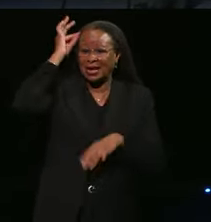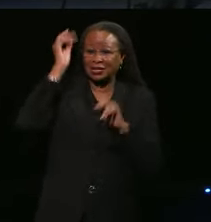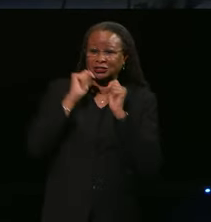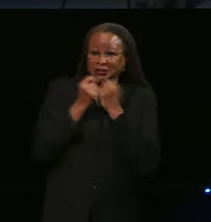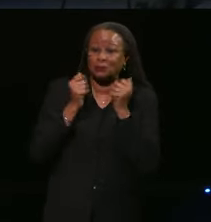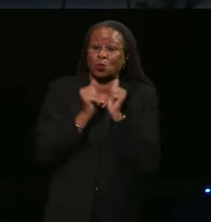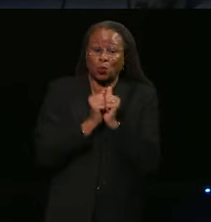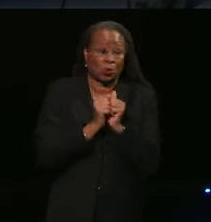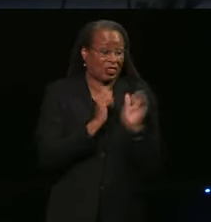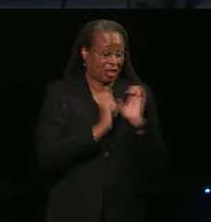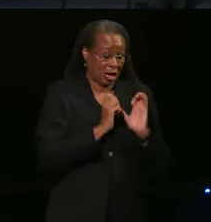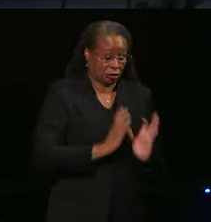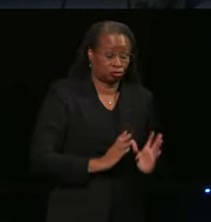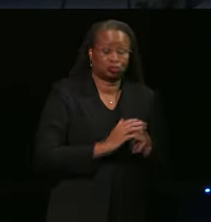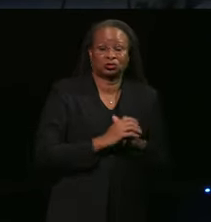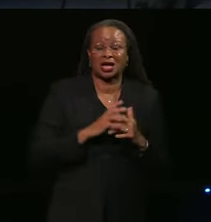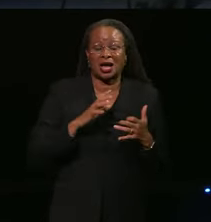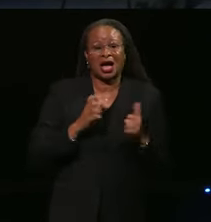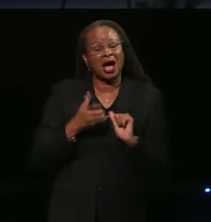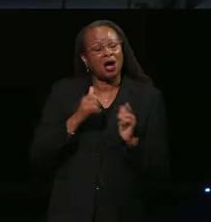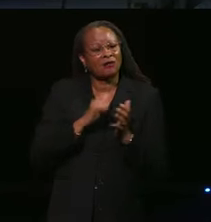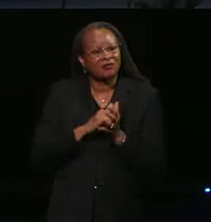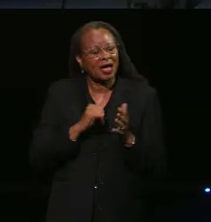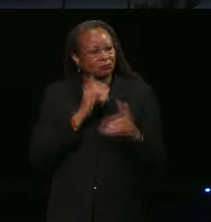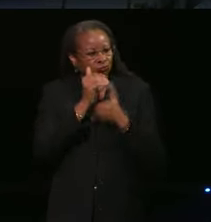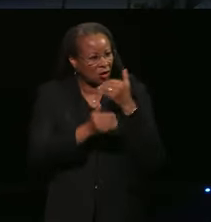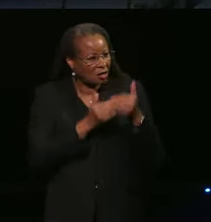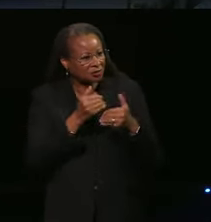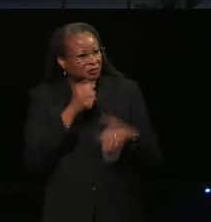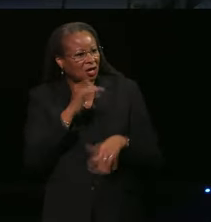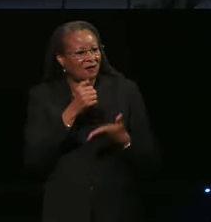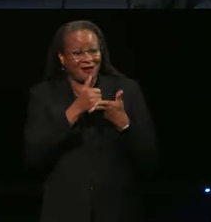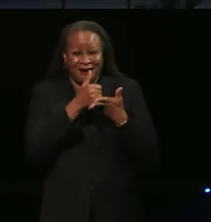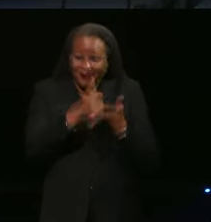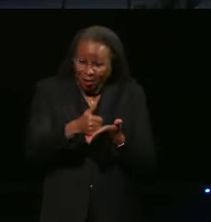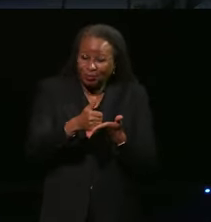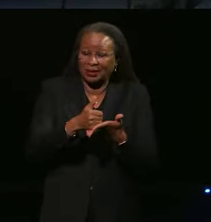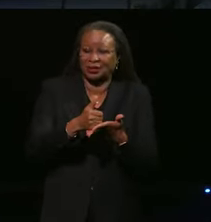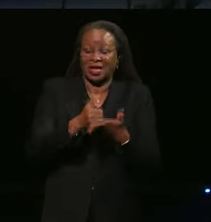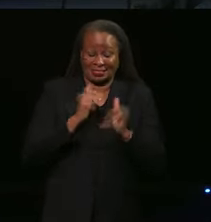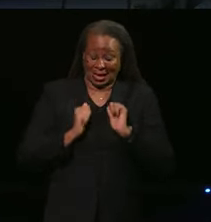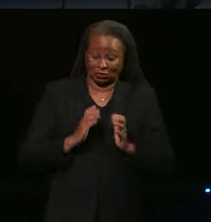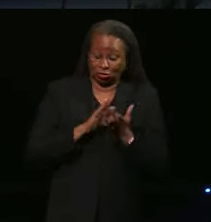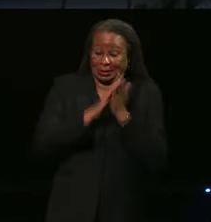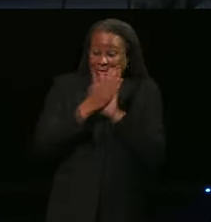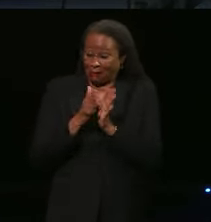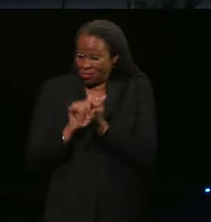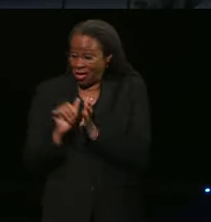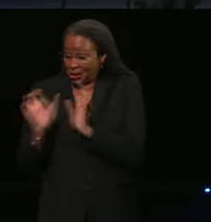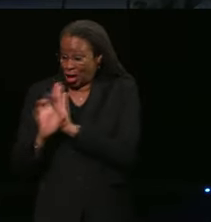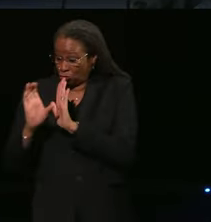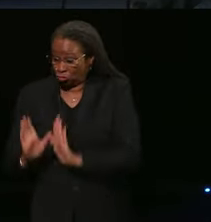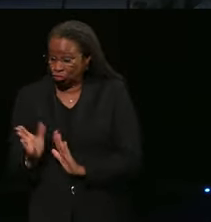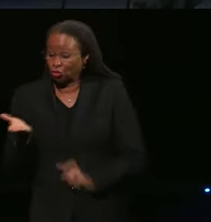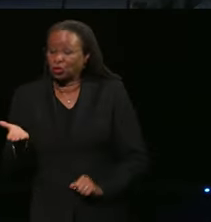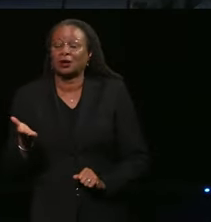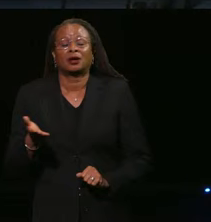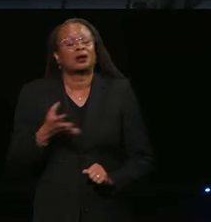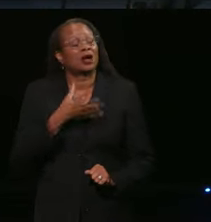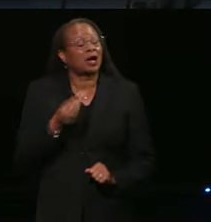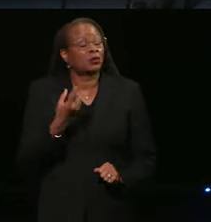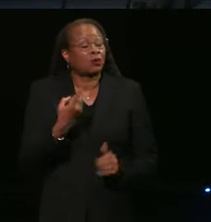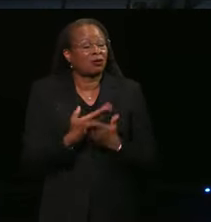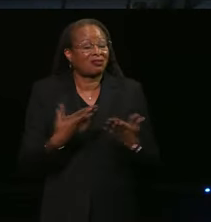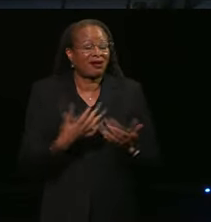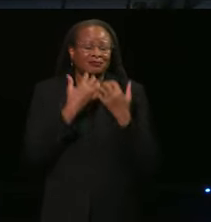the actors, and how that they're, the process of helping them become that character. And one of the things that